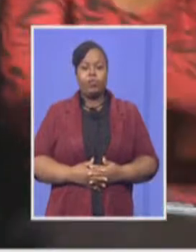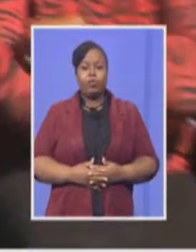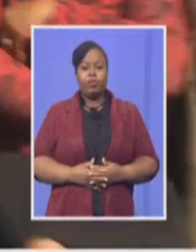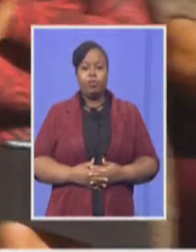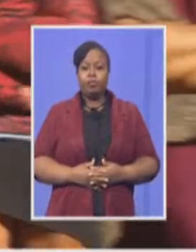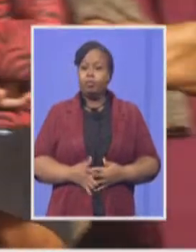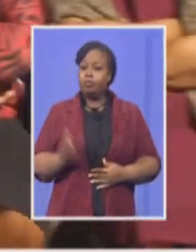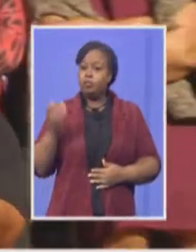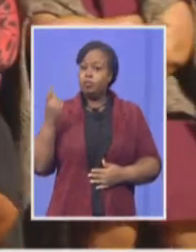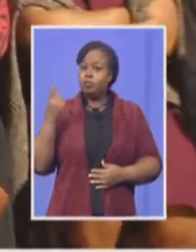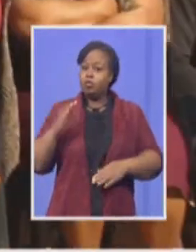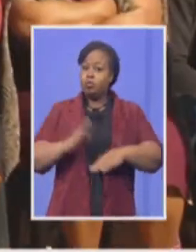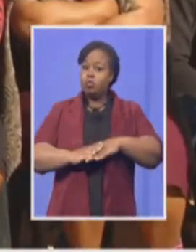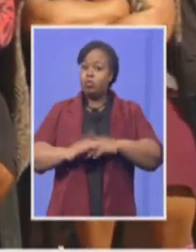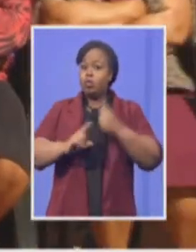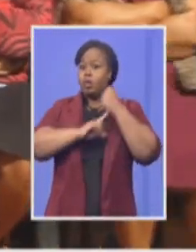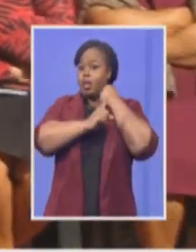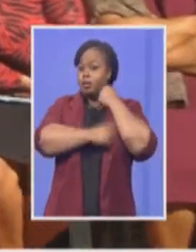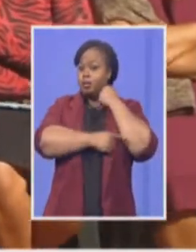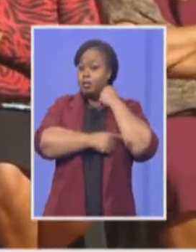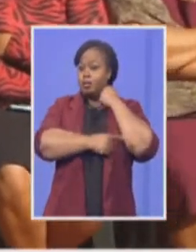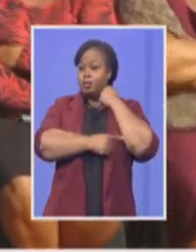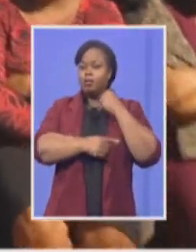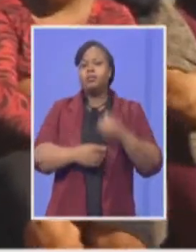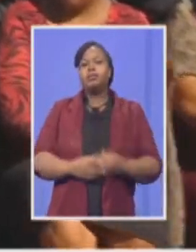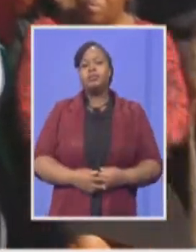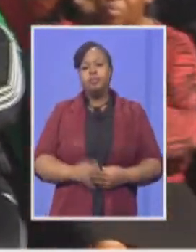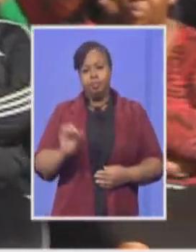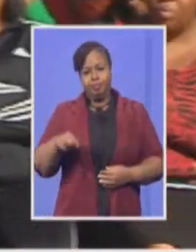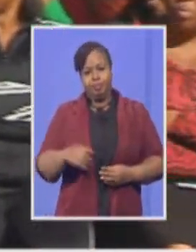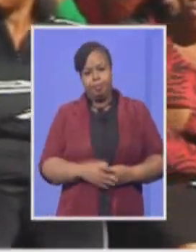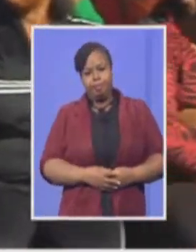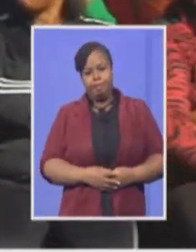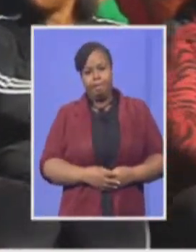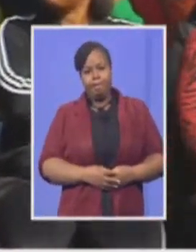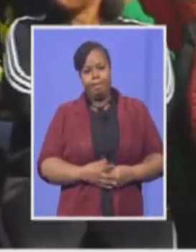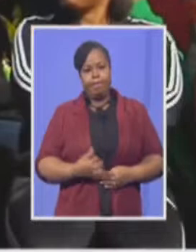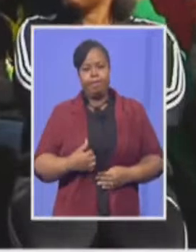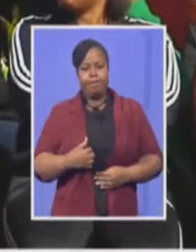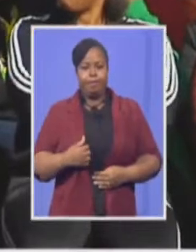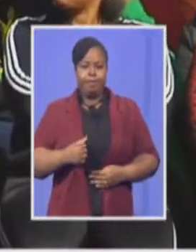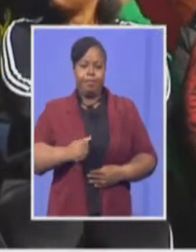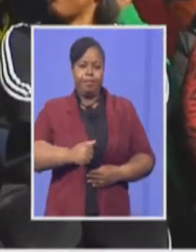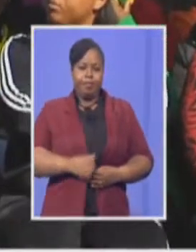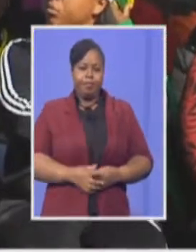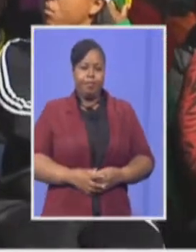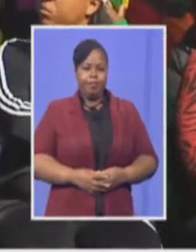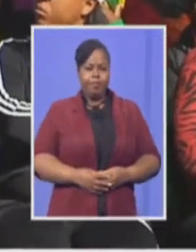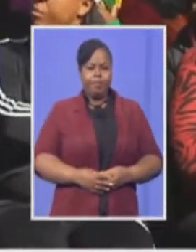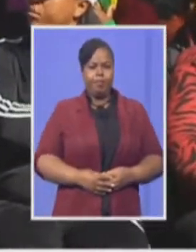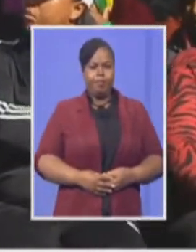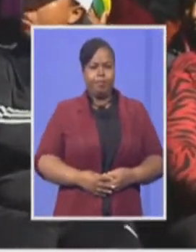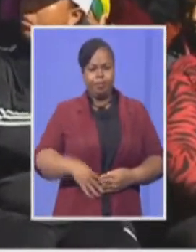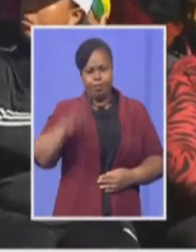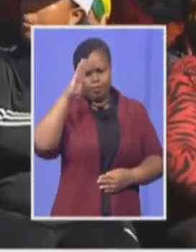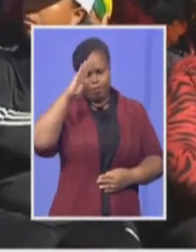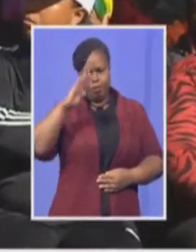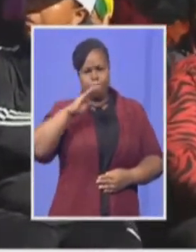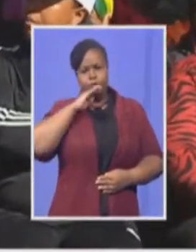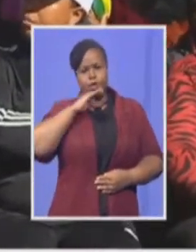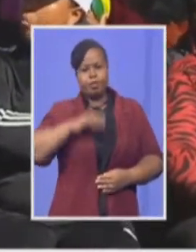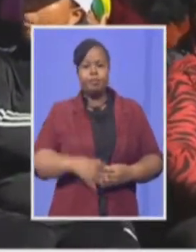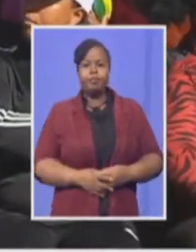Usesekhona omunye ogcina ngethi echada. Commanders morning commanders.